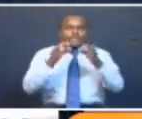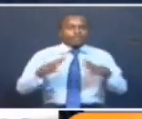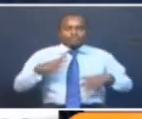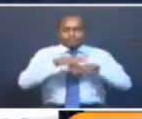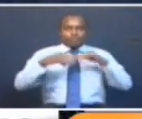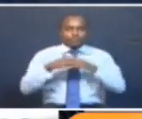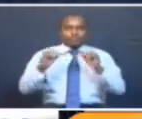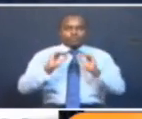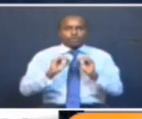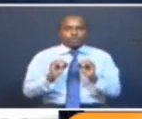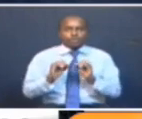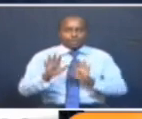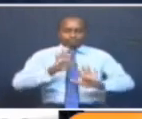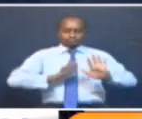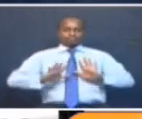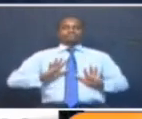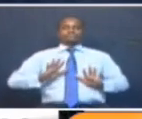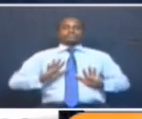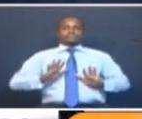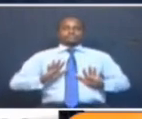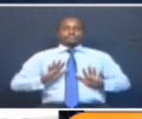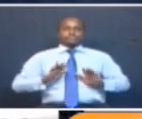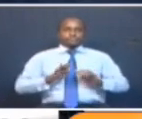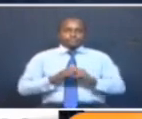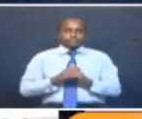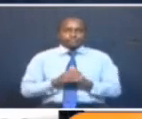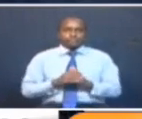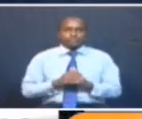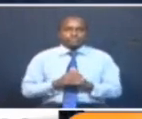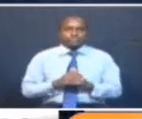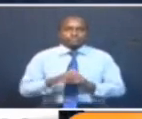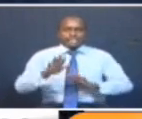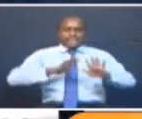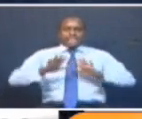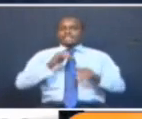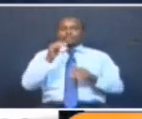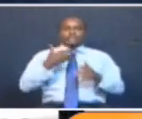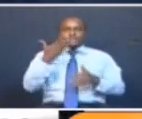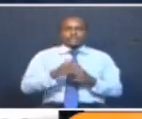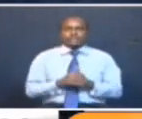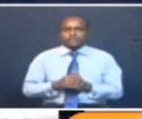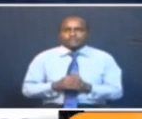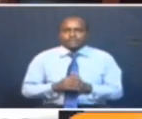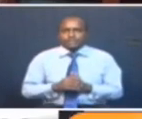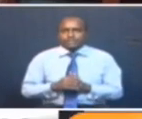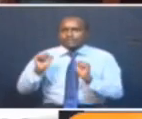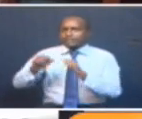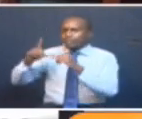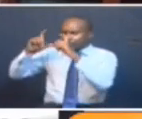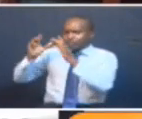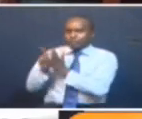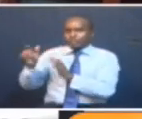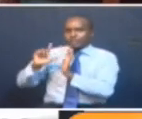comfortable, I sit back. Yeah. Sitting back is not an answer. Can I take a photograph with you later?